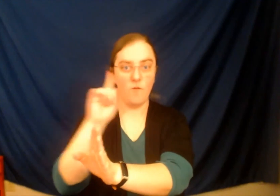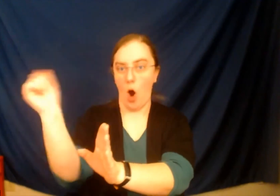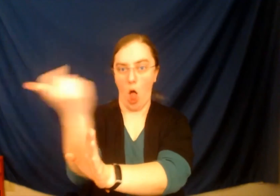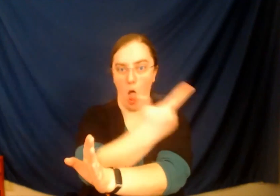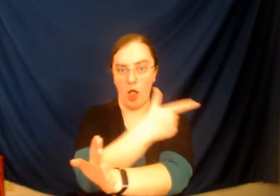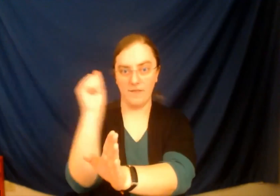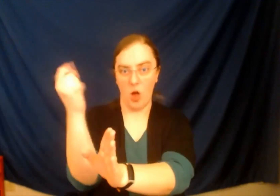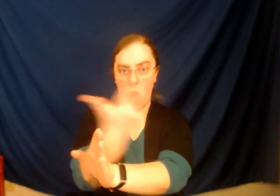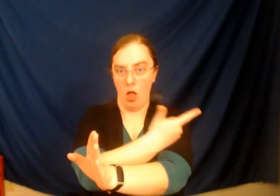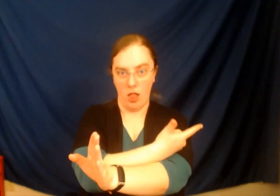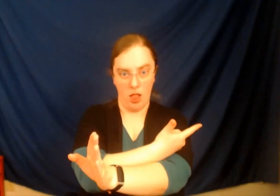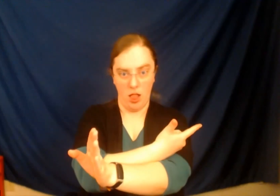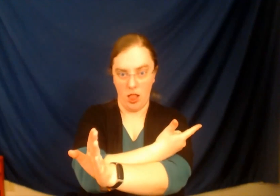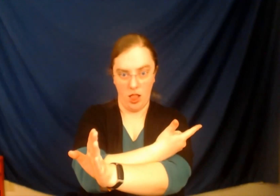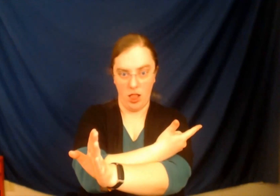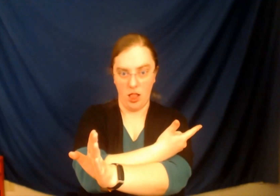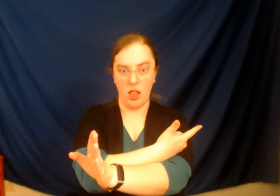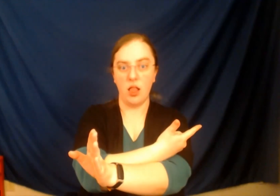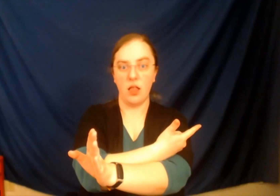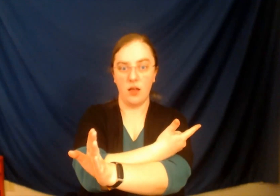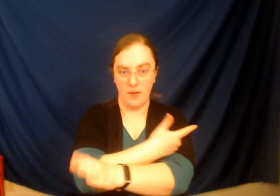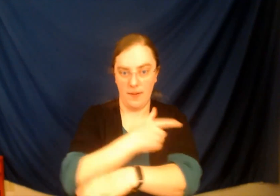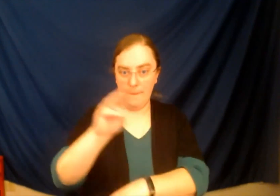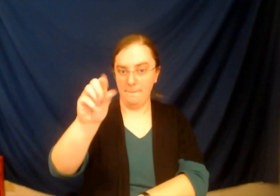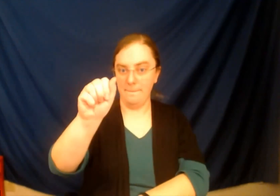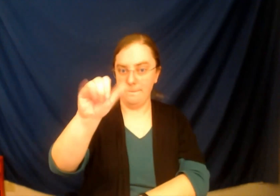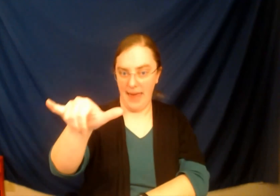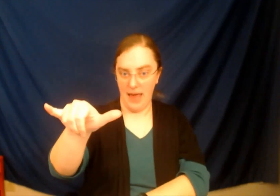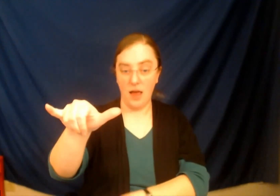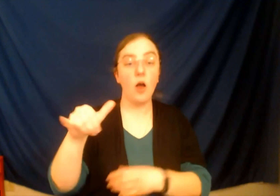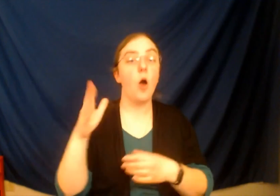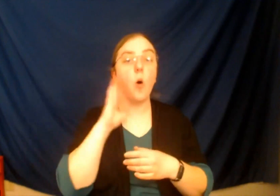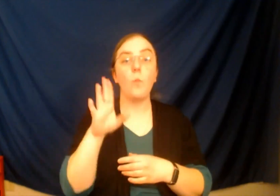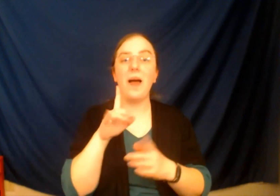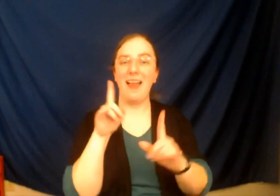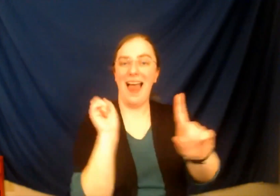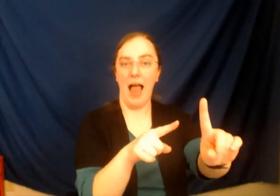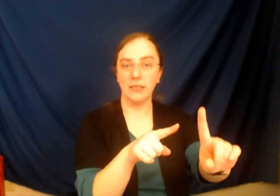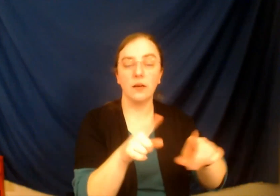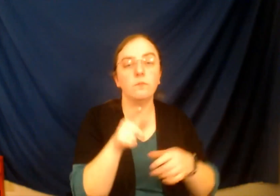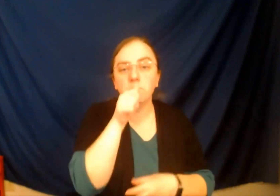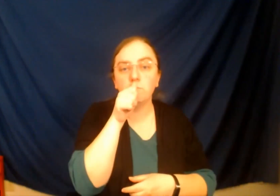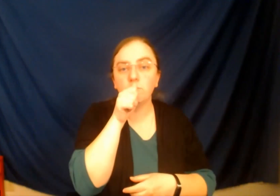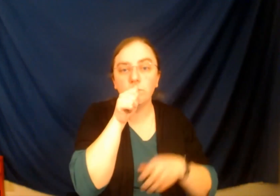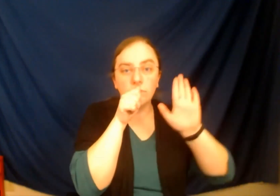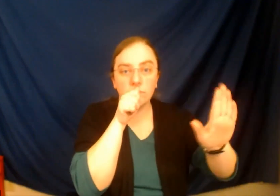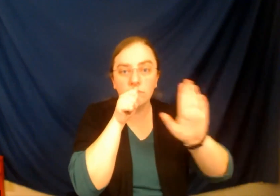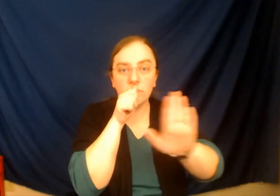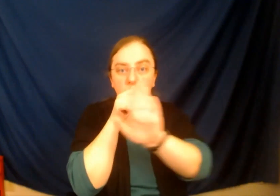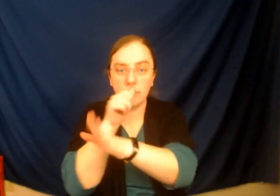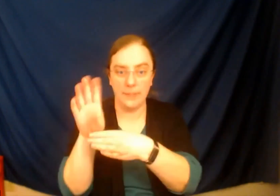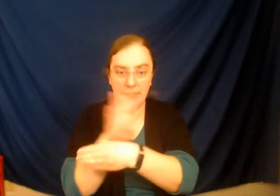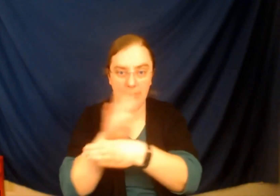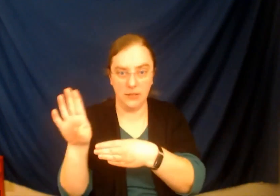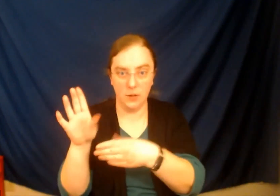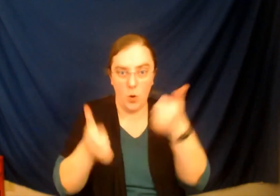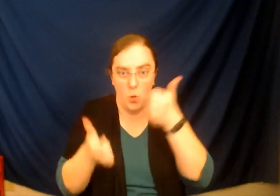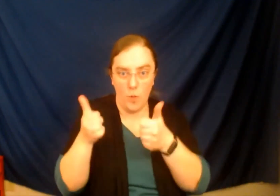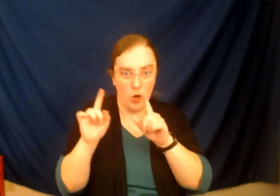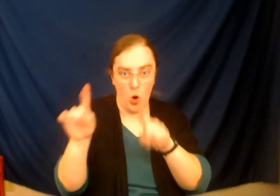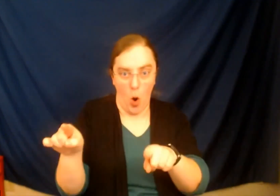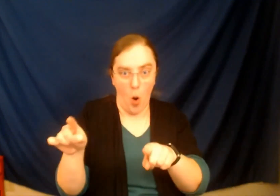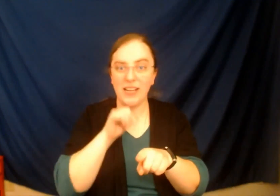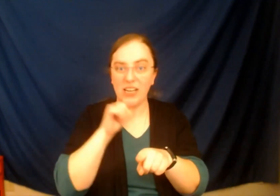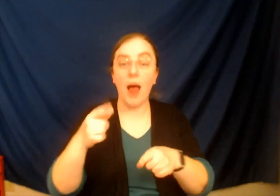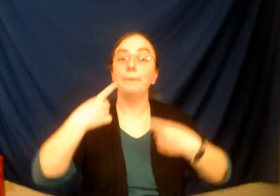After school care. Yeah, all of our schools have a program called Right at School, which provides before school and after school care for students.